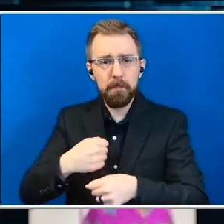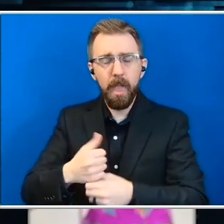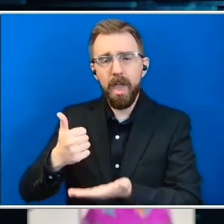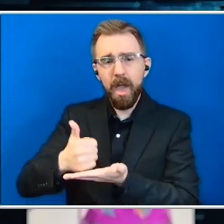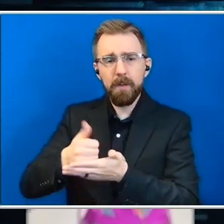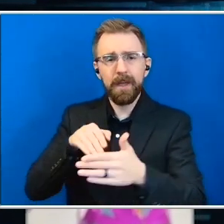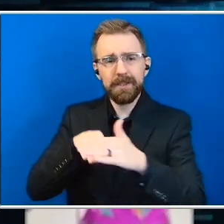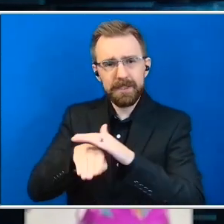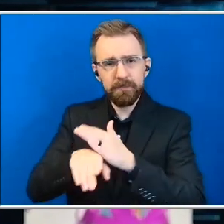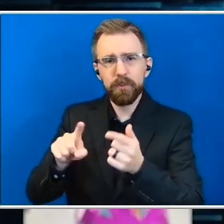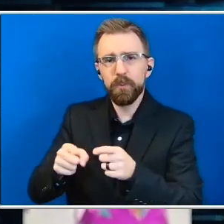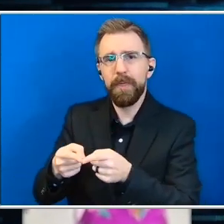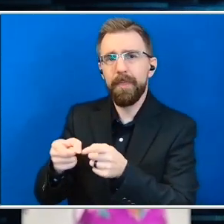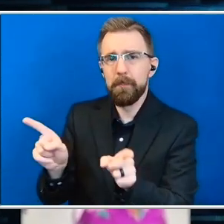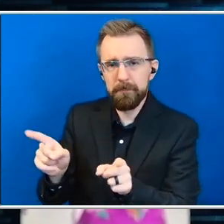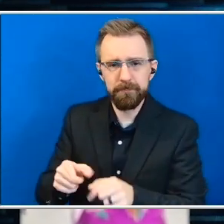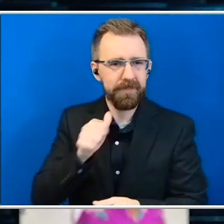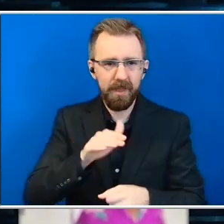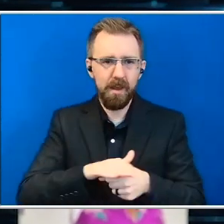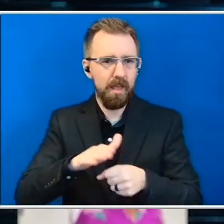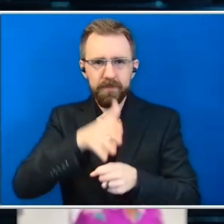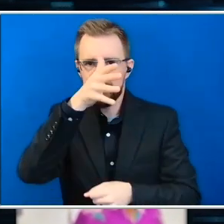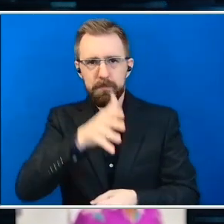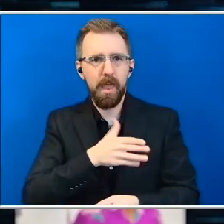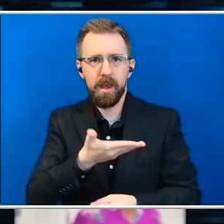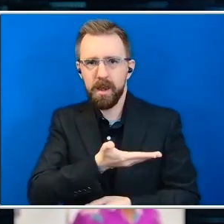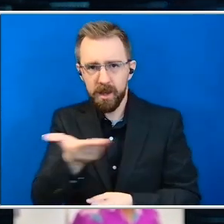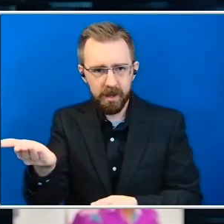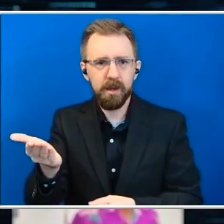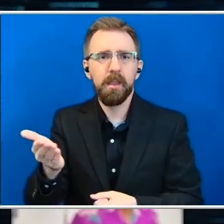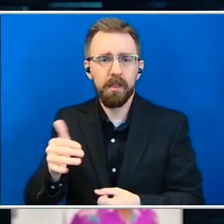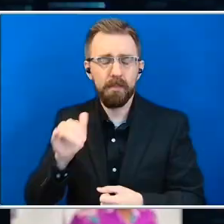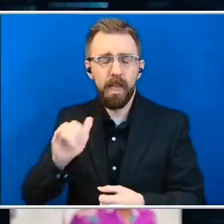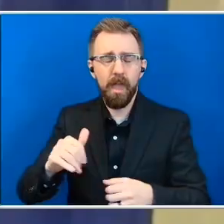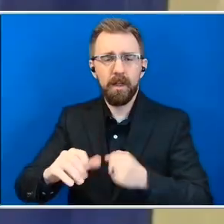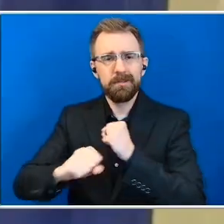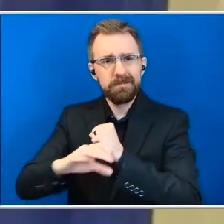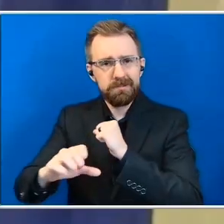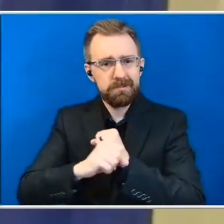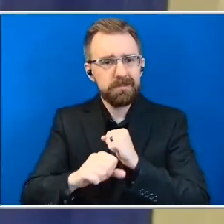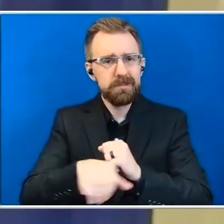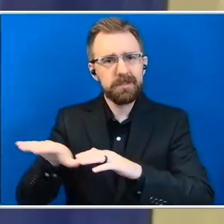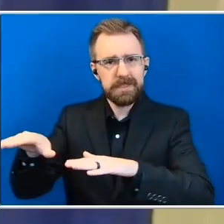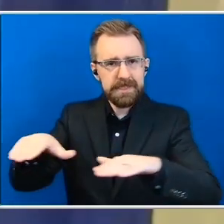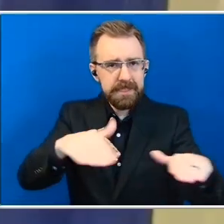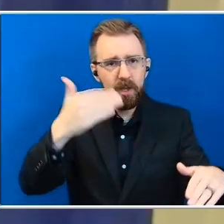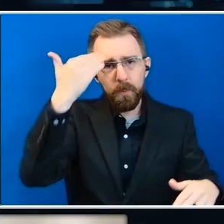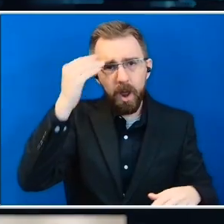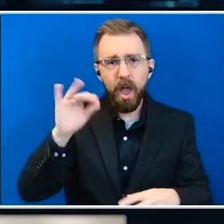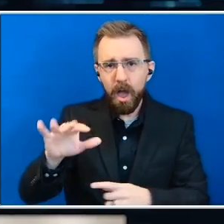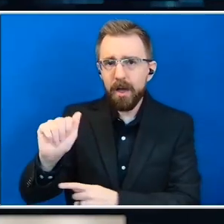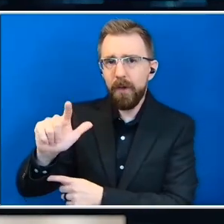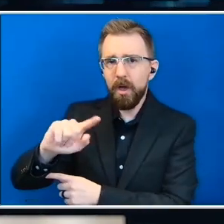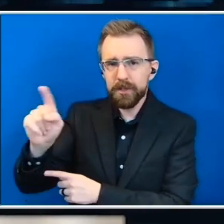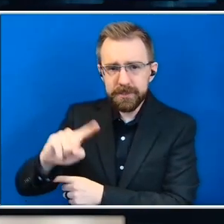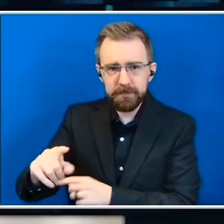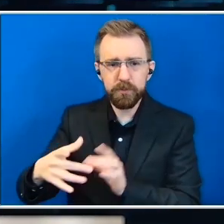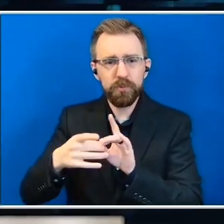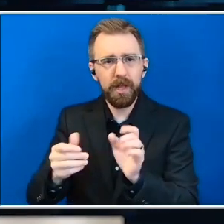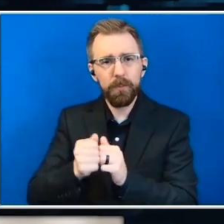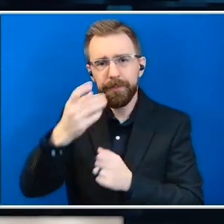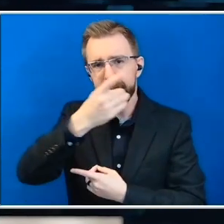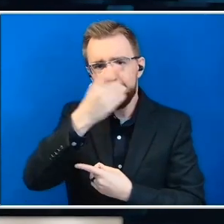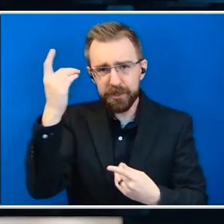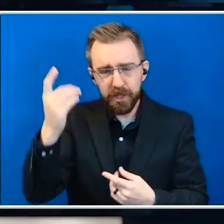There's not enough men out there that are out there promoting and spreading awareness of Alzheimer's and related dementia. First time I went into a